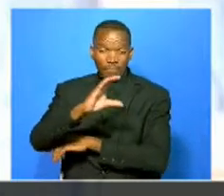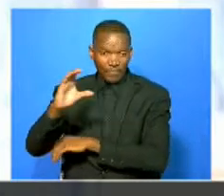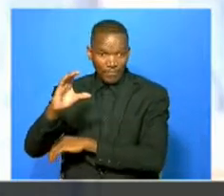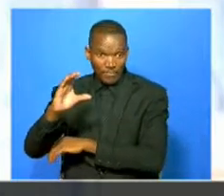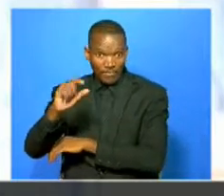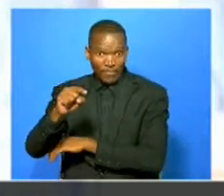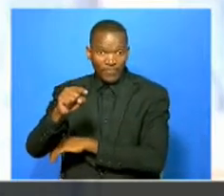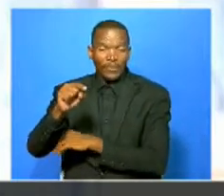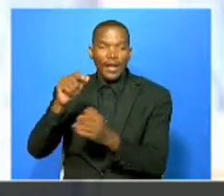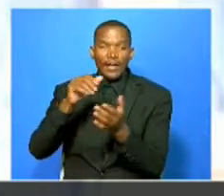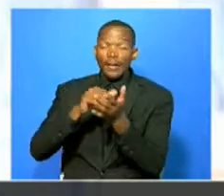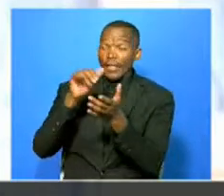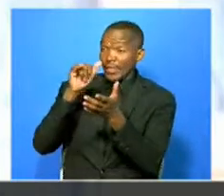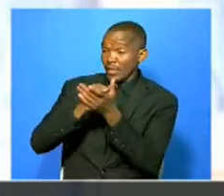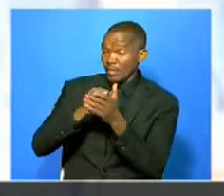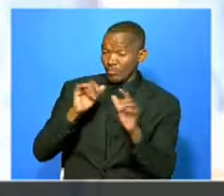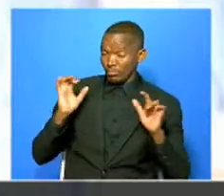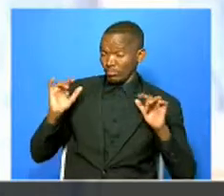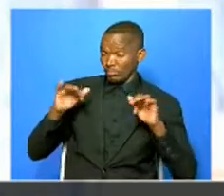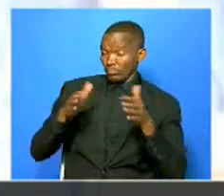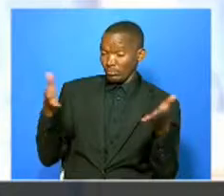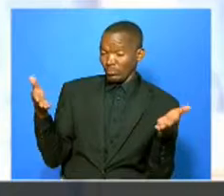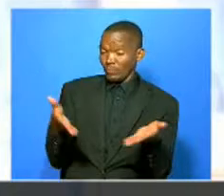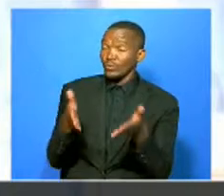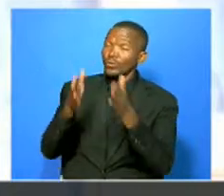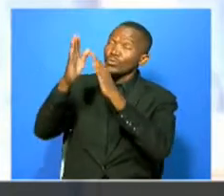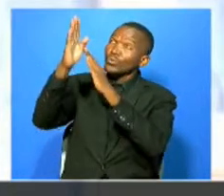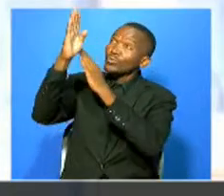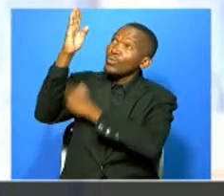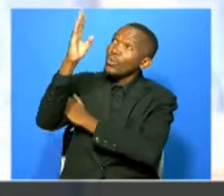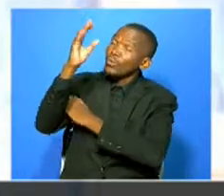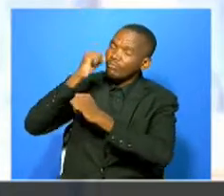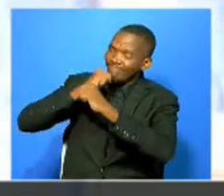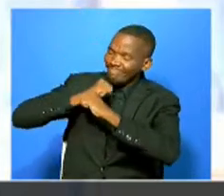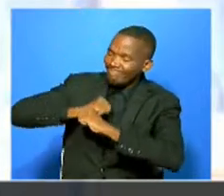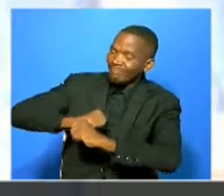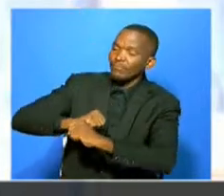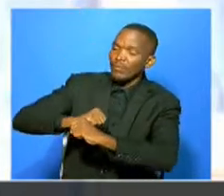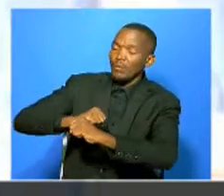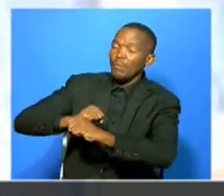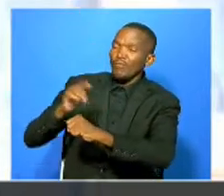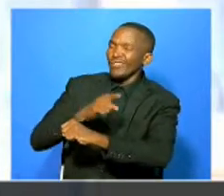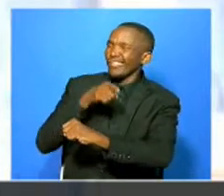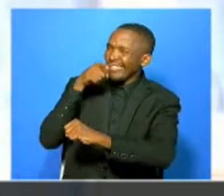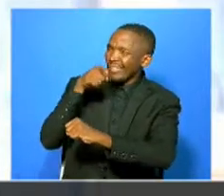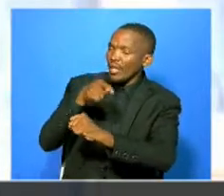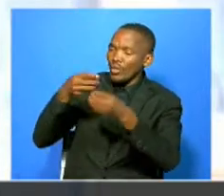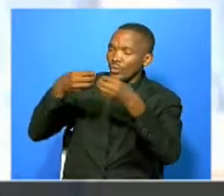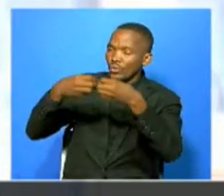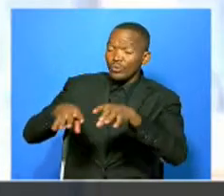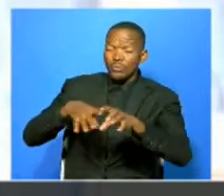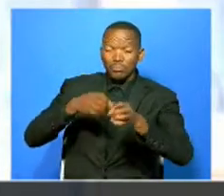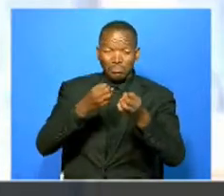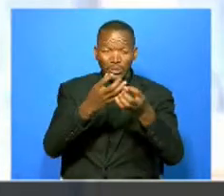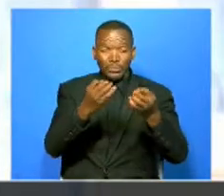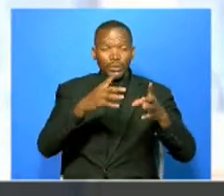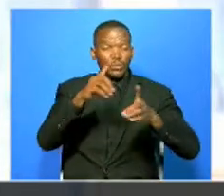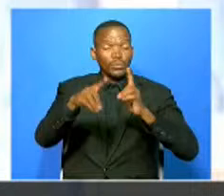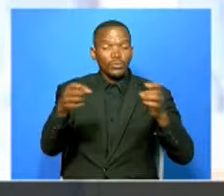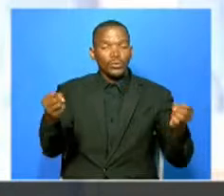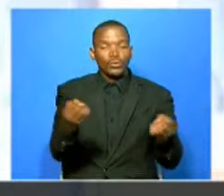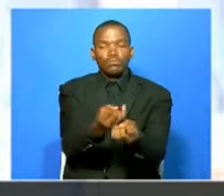Enkanase gore be ba le teng modimo a ba tshegetse ka go latlhegelwa ke phuthego e